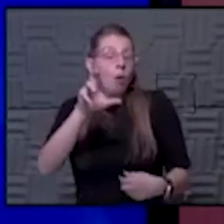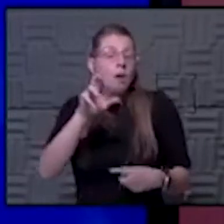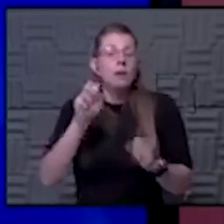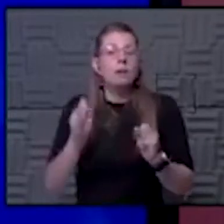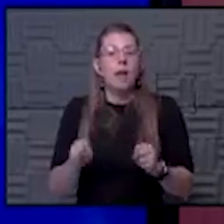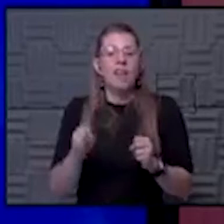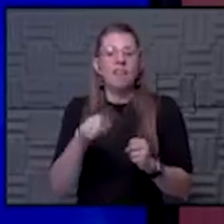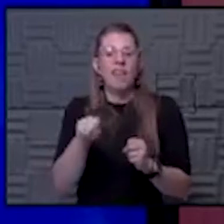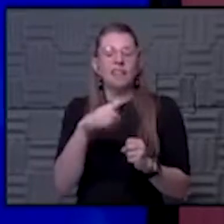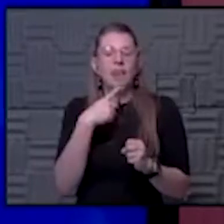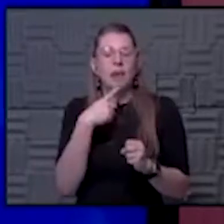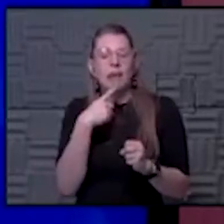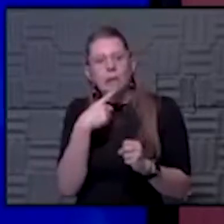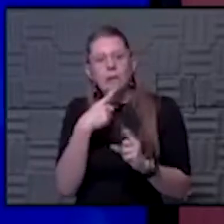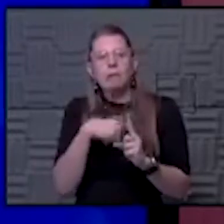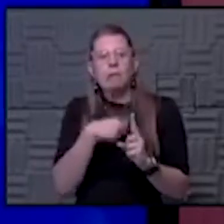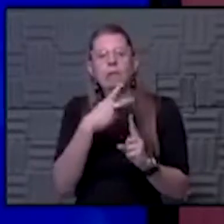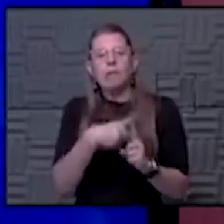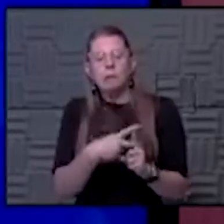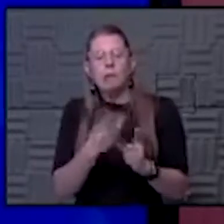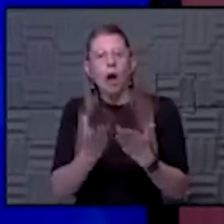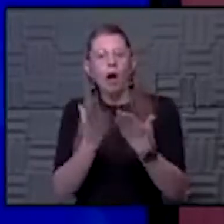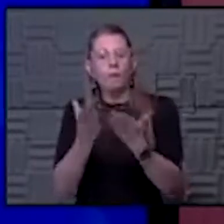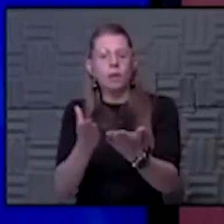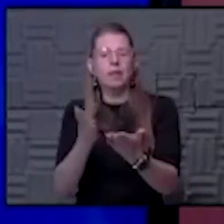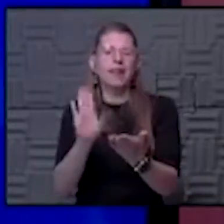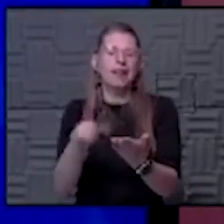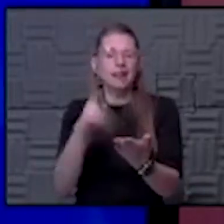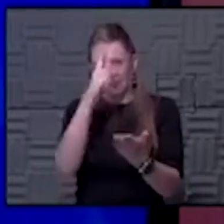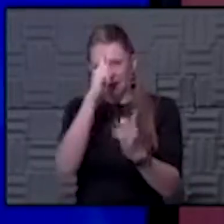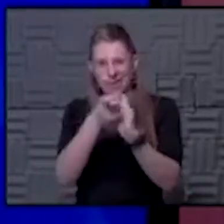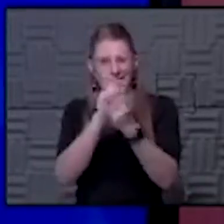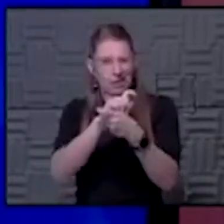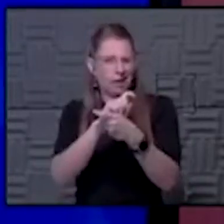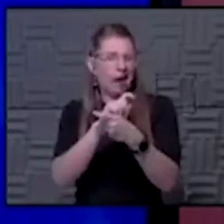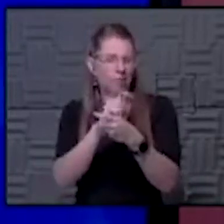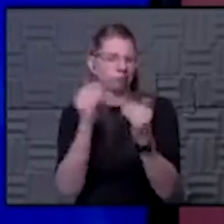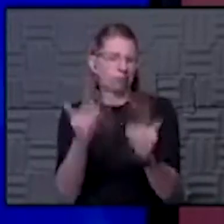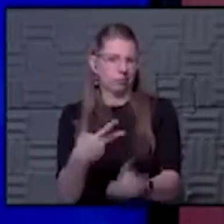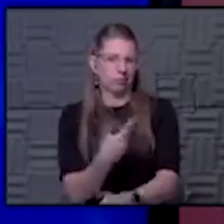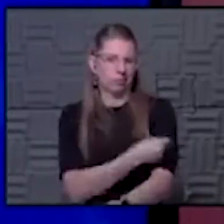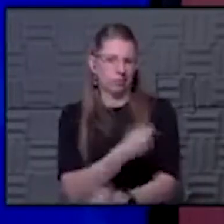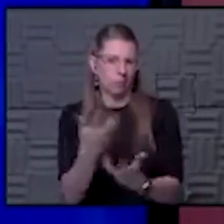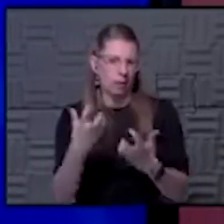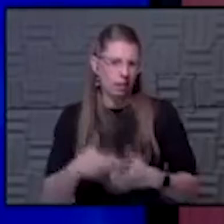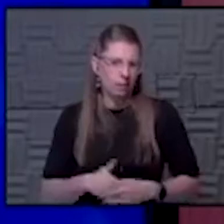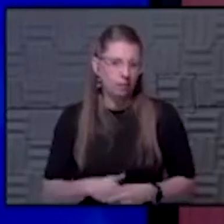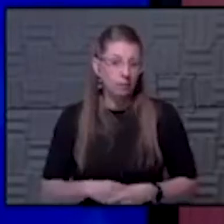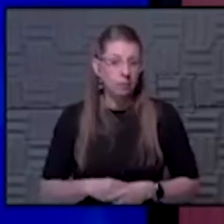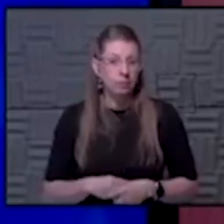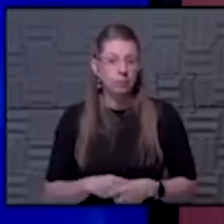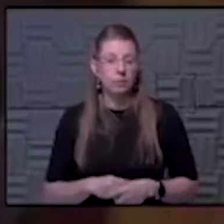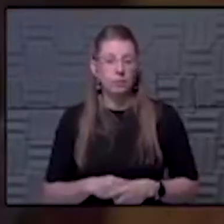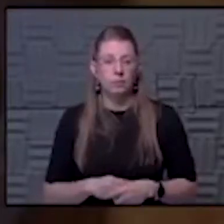in a couple of months after they are offered it, well, you know what, I changed my mind, I want to get the vaccine?